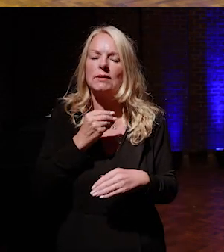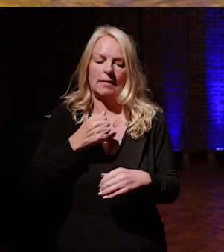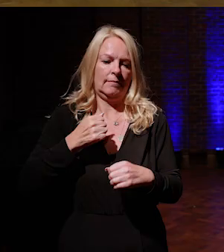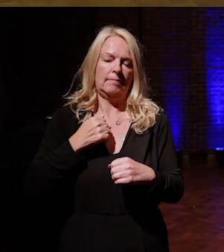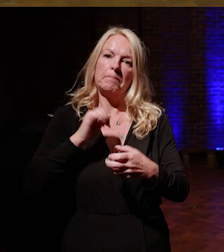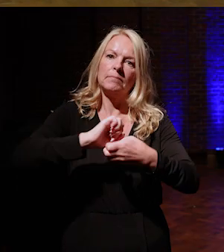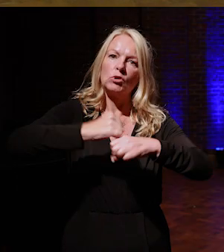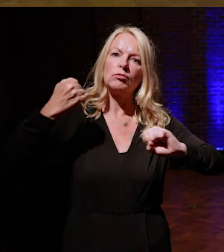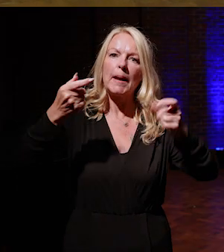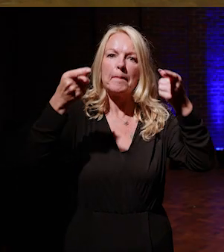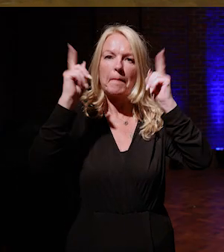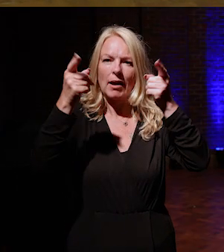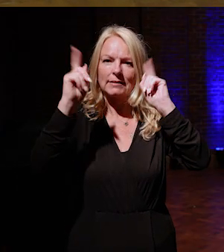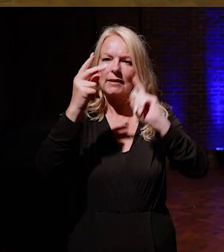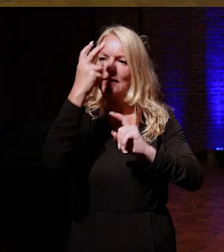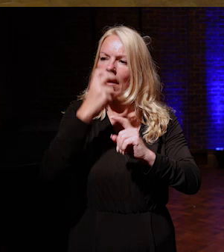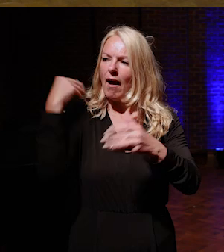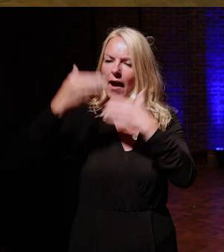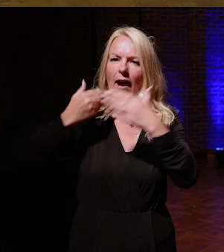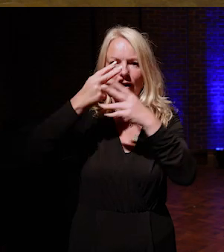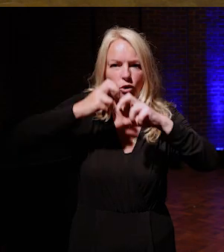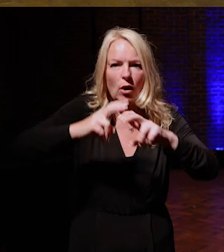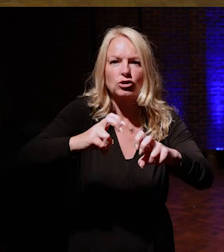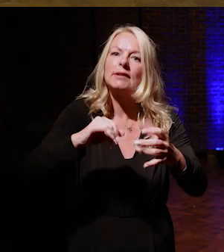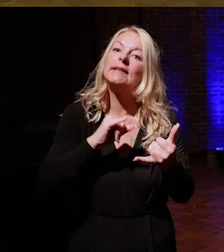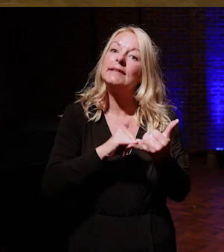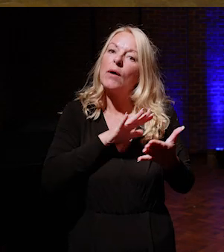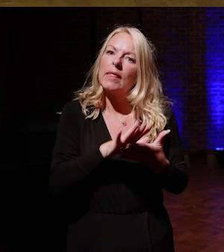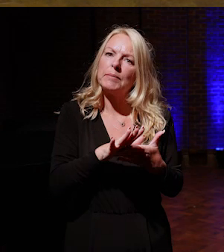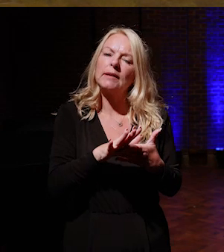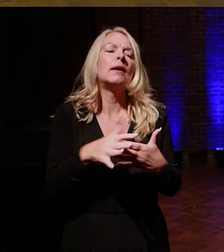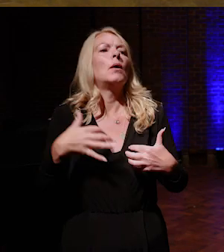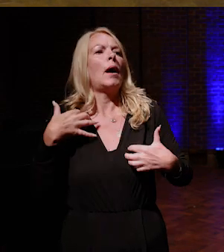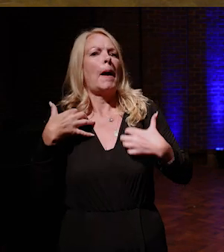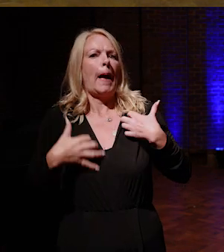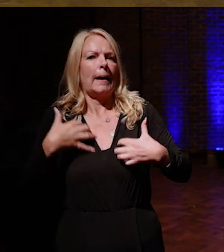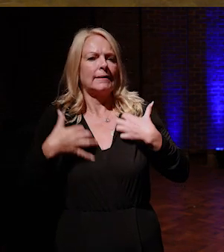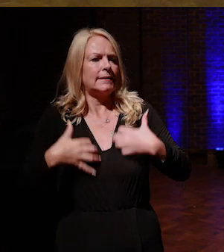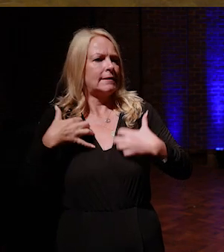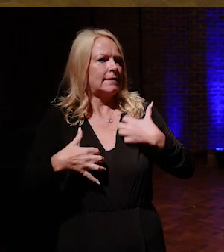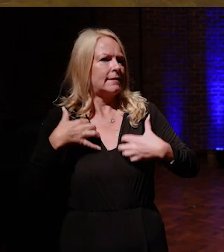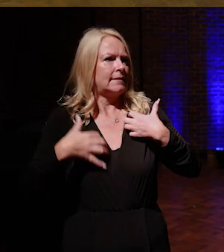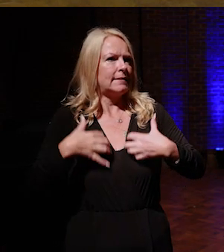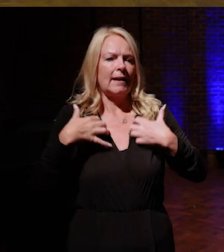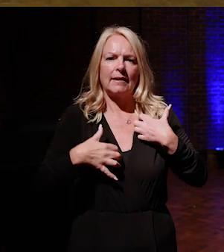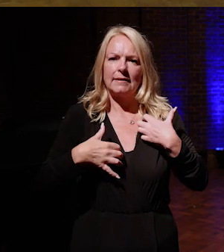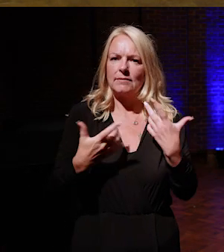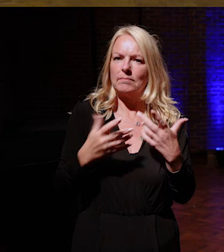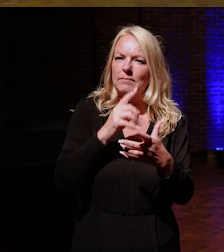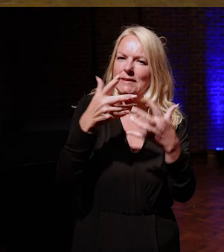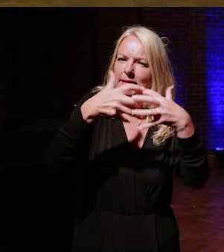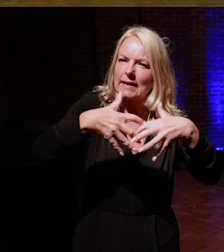master's degree in archaeology here in Southampton, I was most excited with airborne lidar technology.